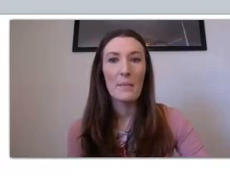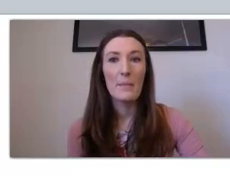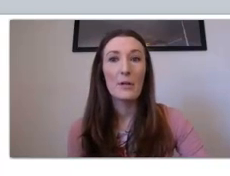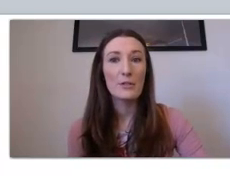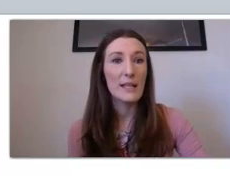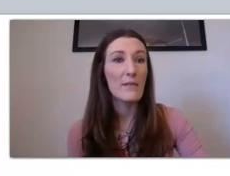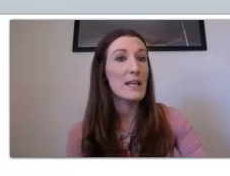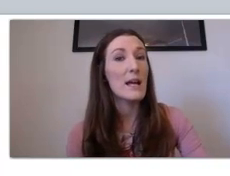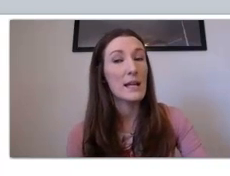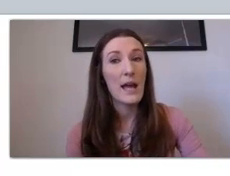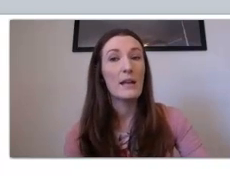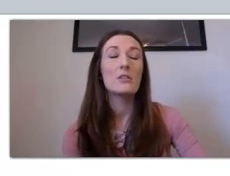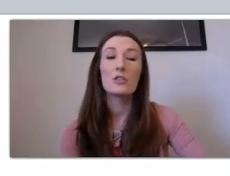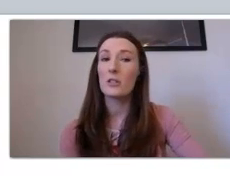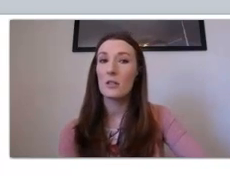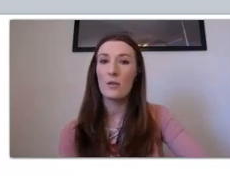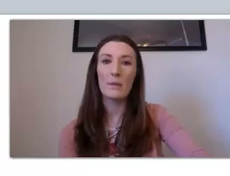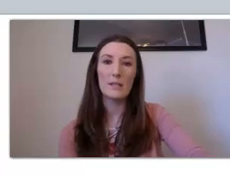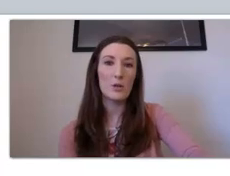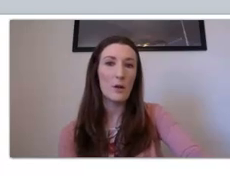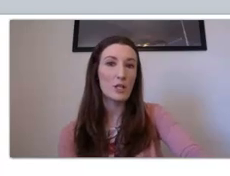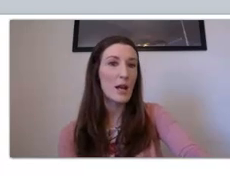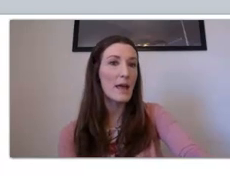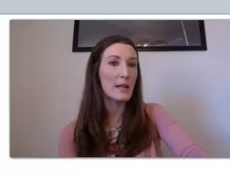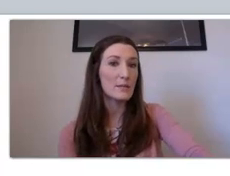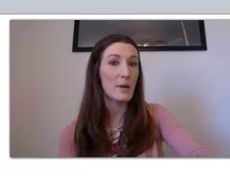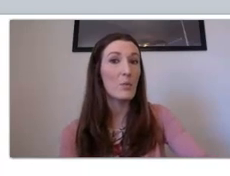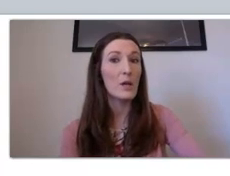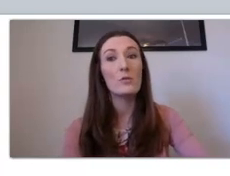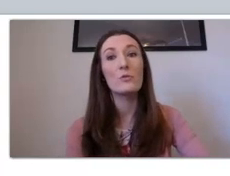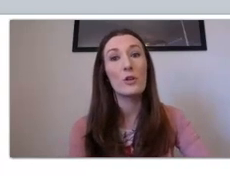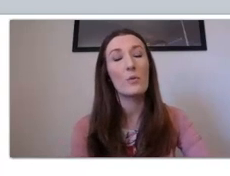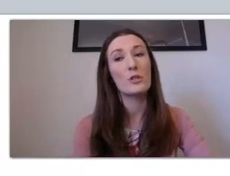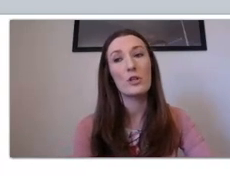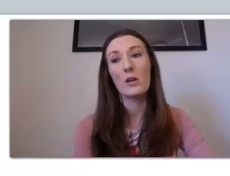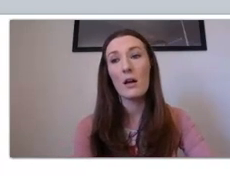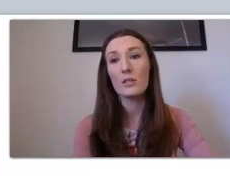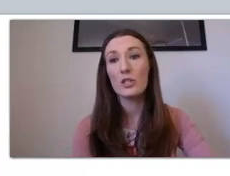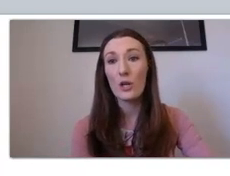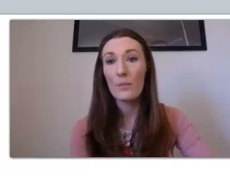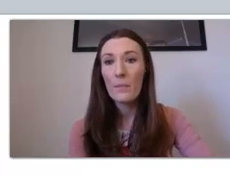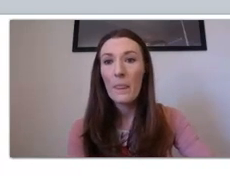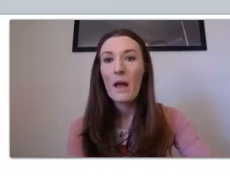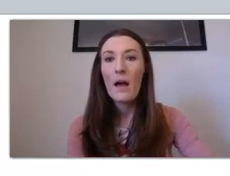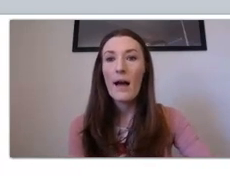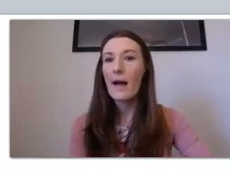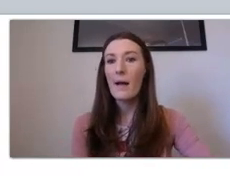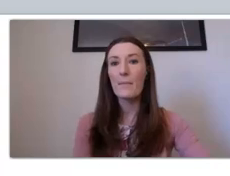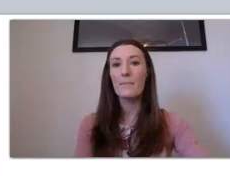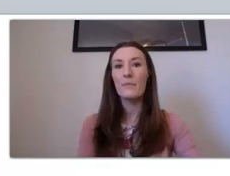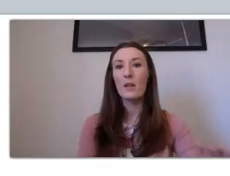Okay. Personal safety, again, just describe the situation and then explain what you should or should not do.